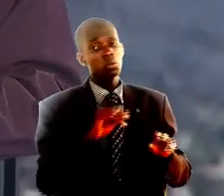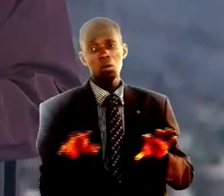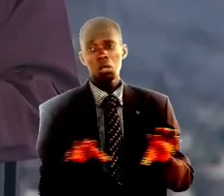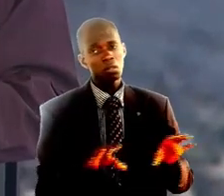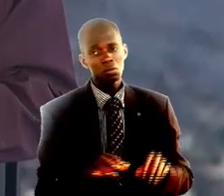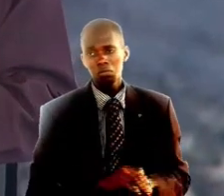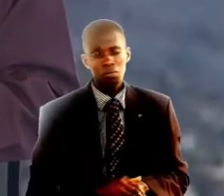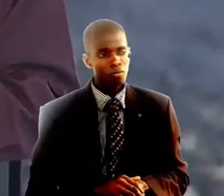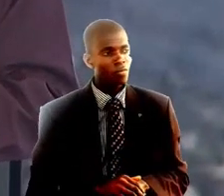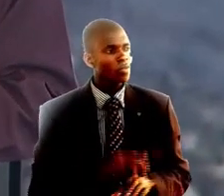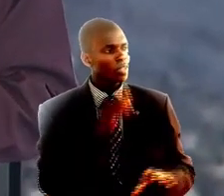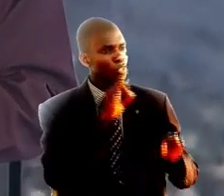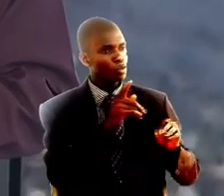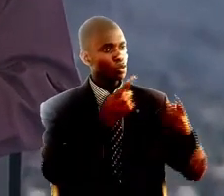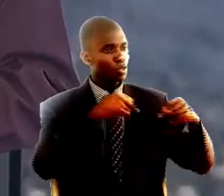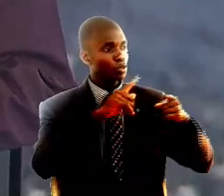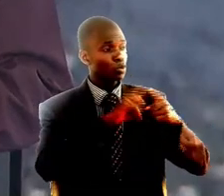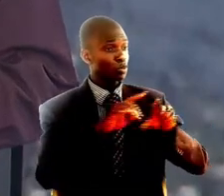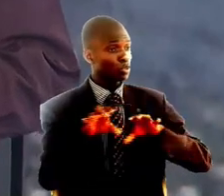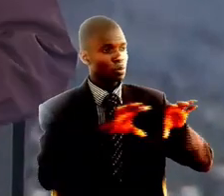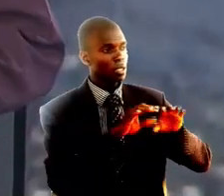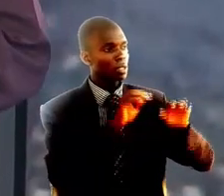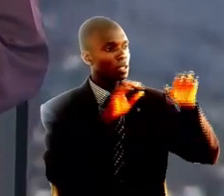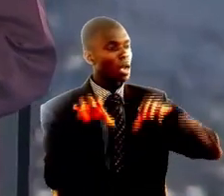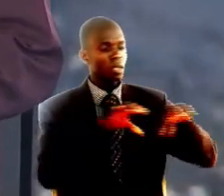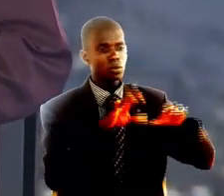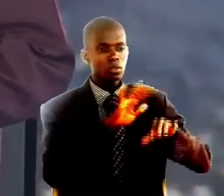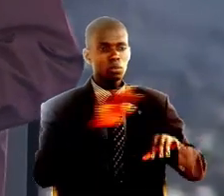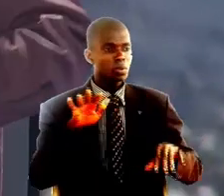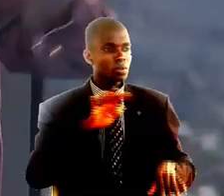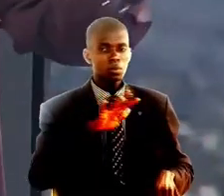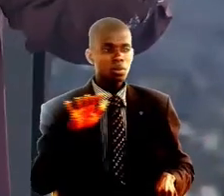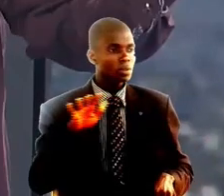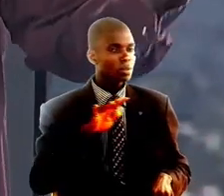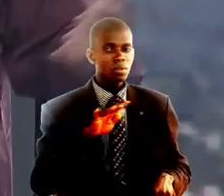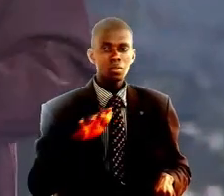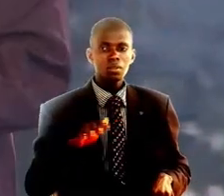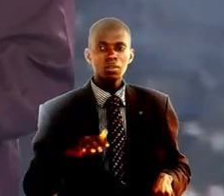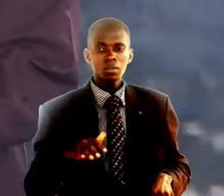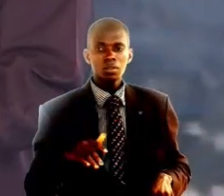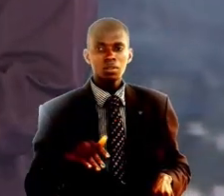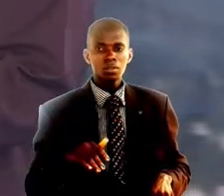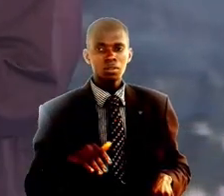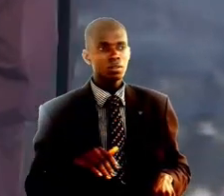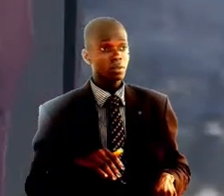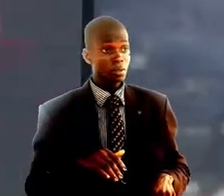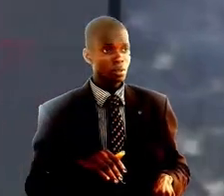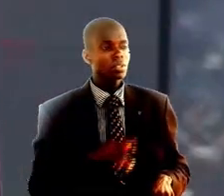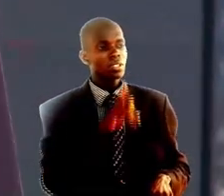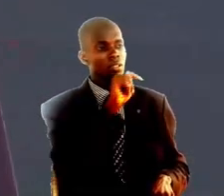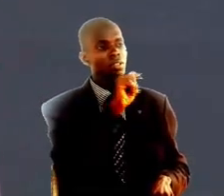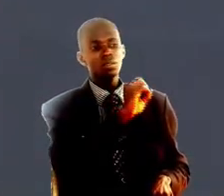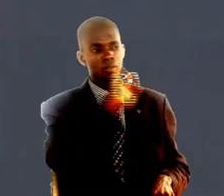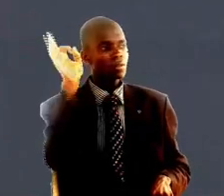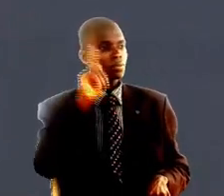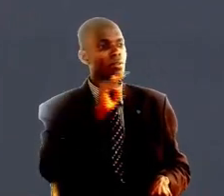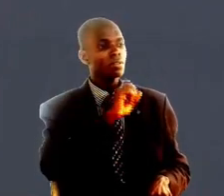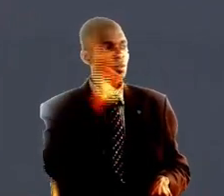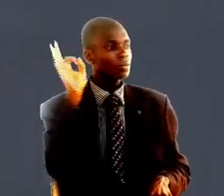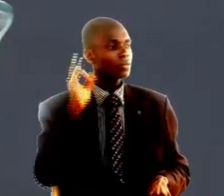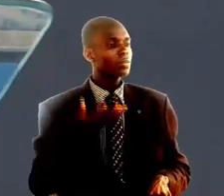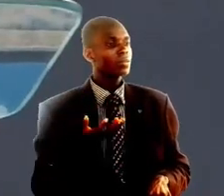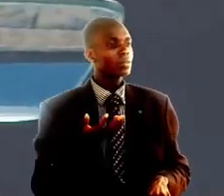spell that word action and you remove the T, then you don't have action. I